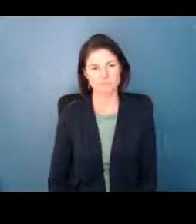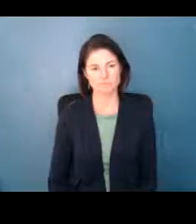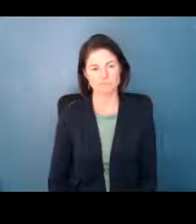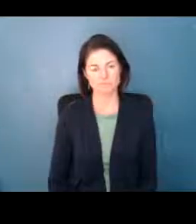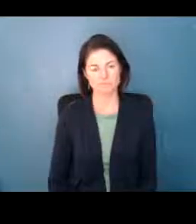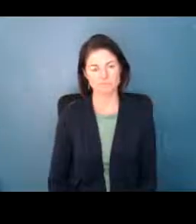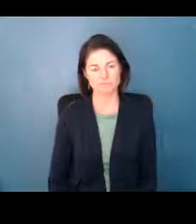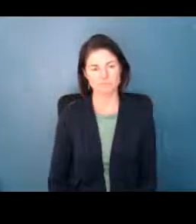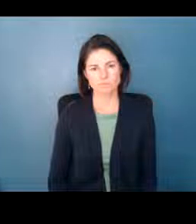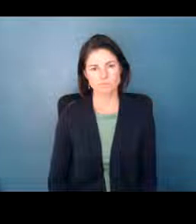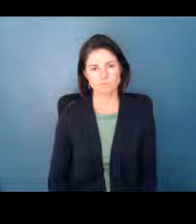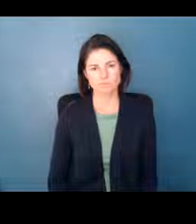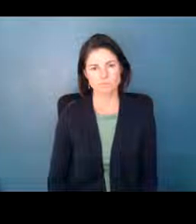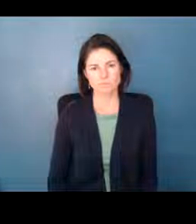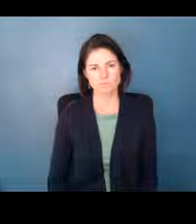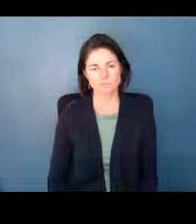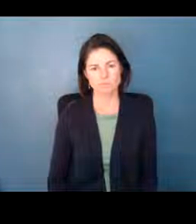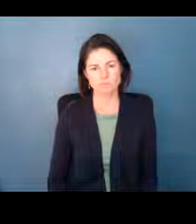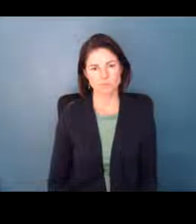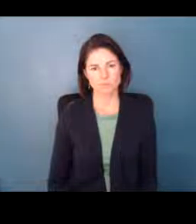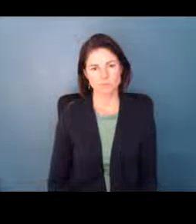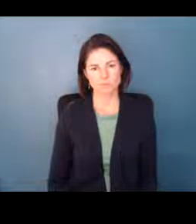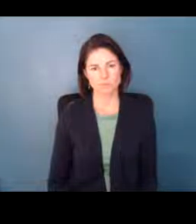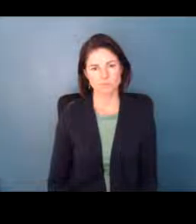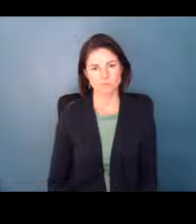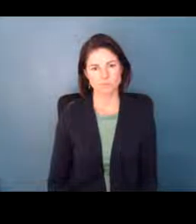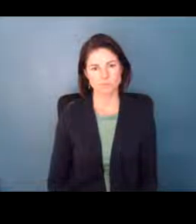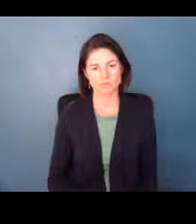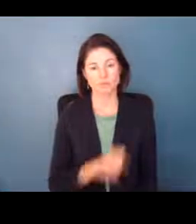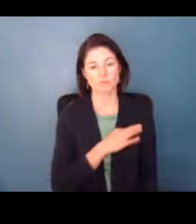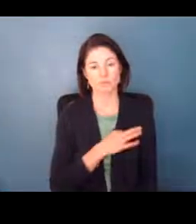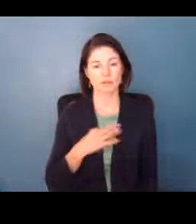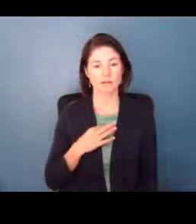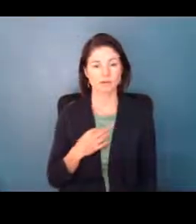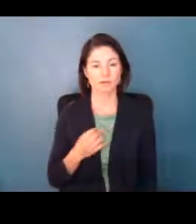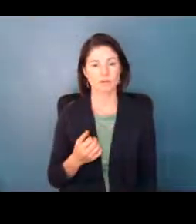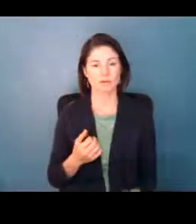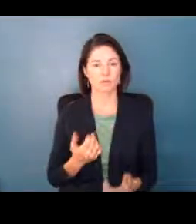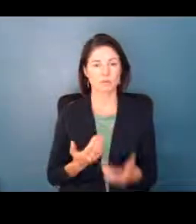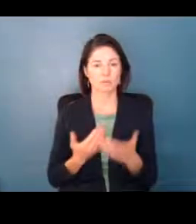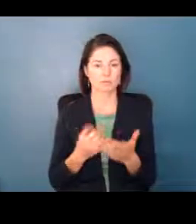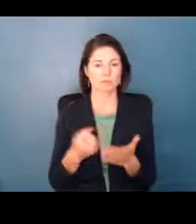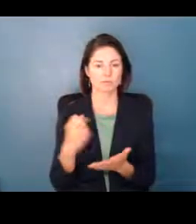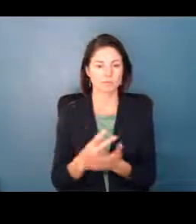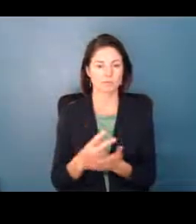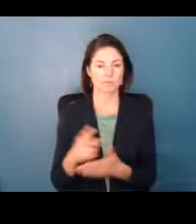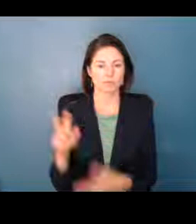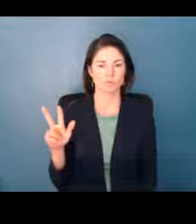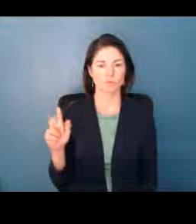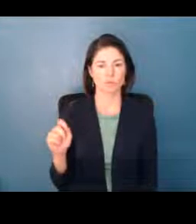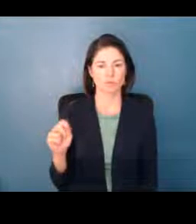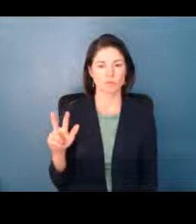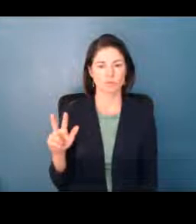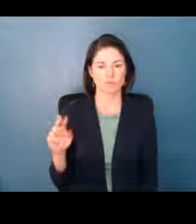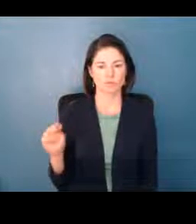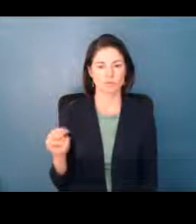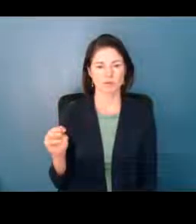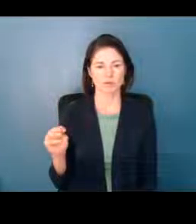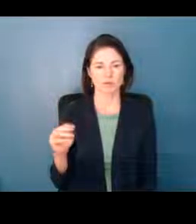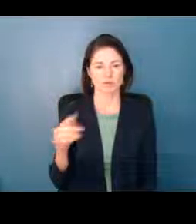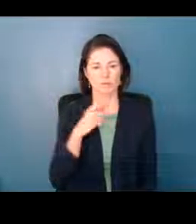project. So in conclusion, staff recommends approval for $3.3 million in supplemental funds